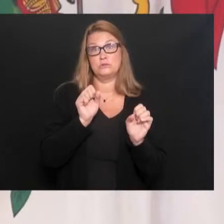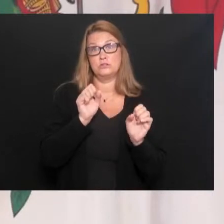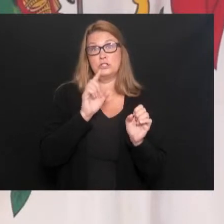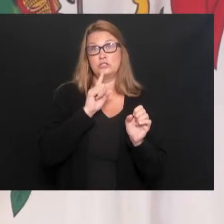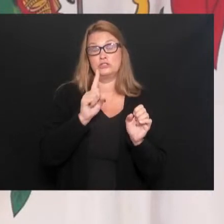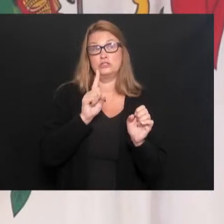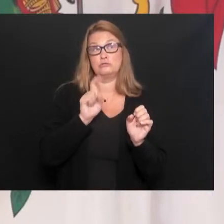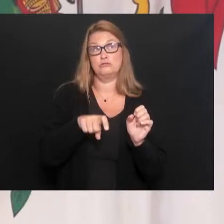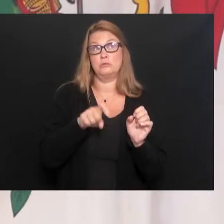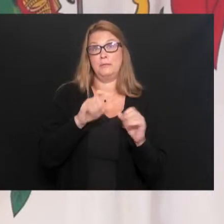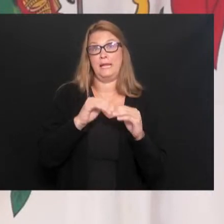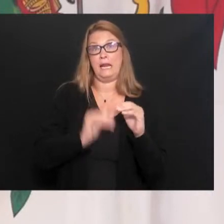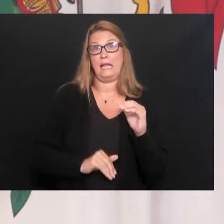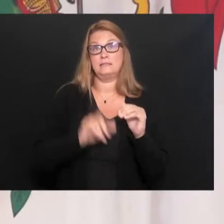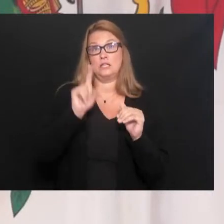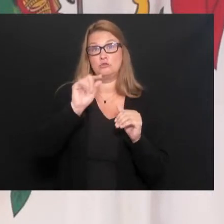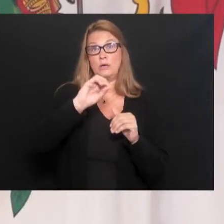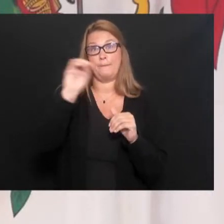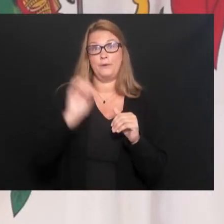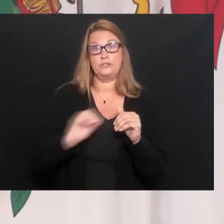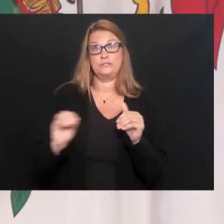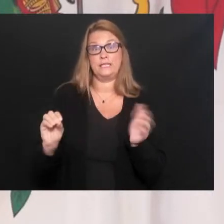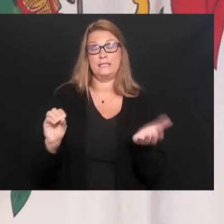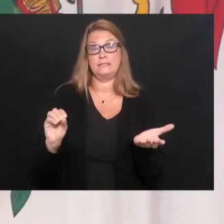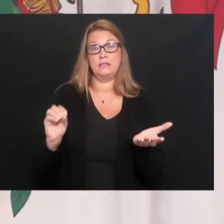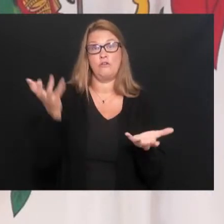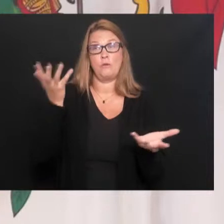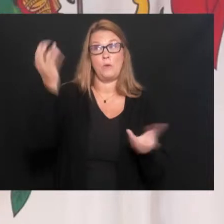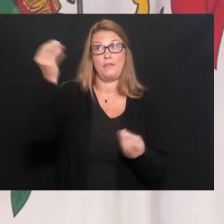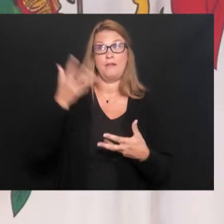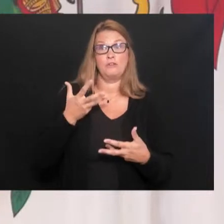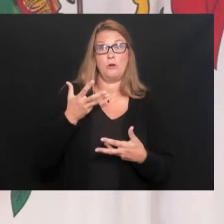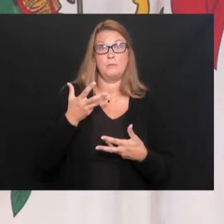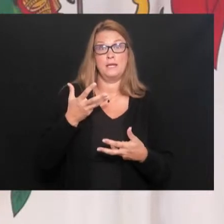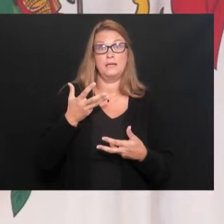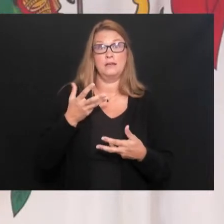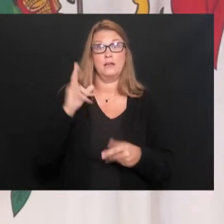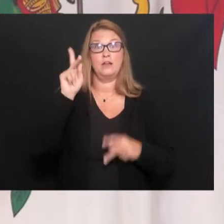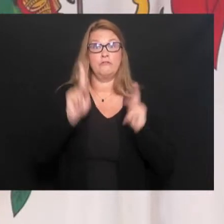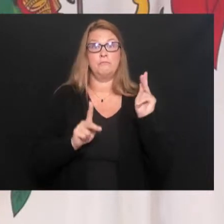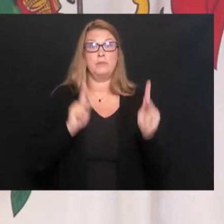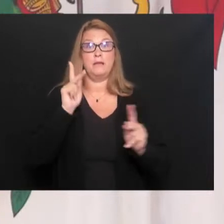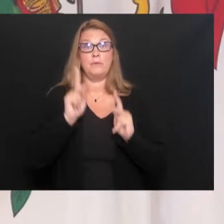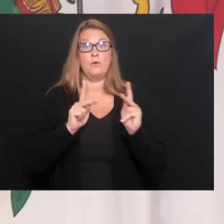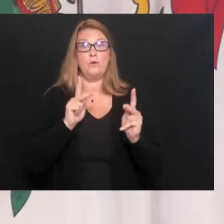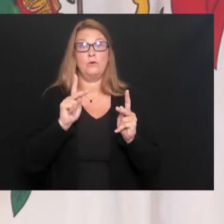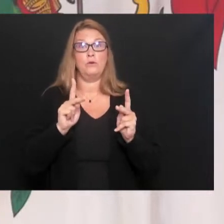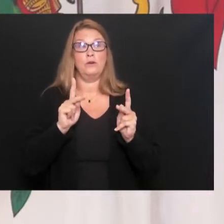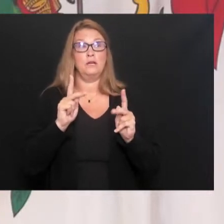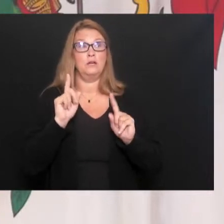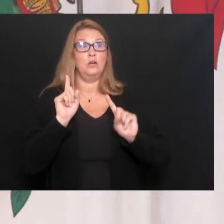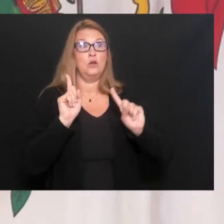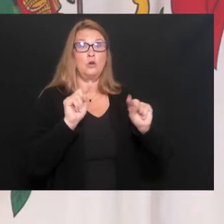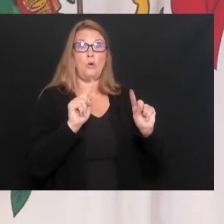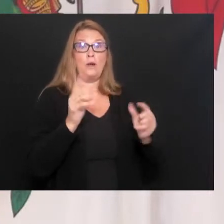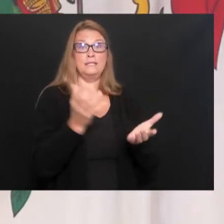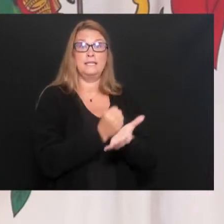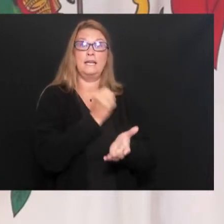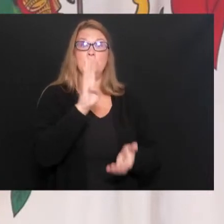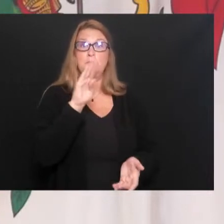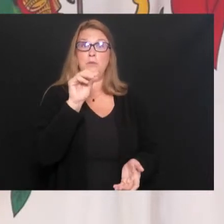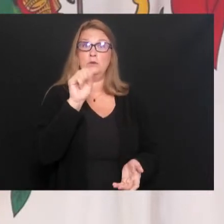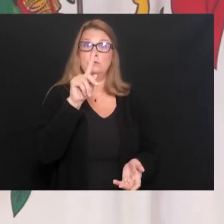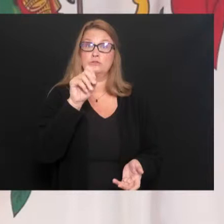than 20%, I think, from what I've been told. If we had people running to get the boosters, we're doing that, but we